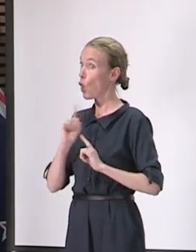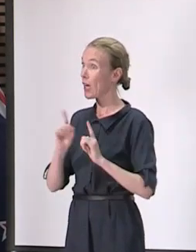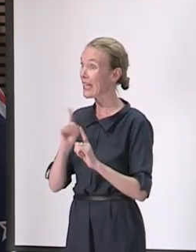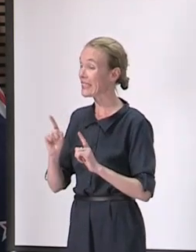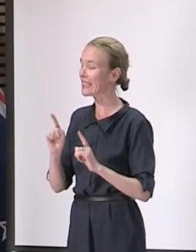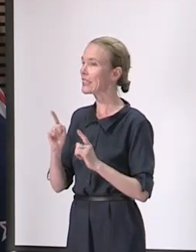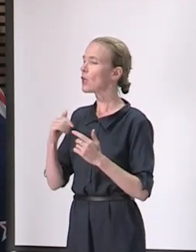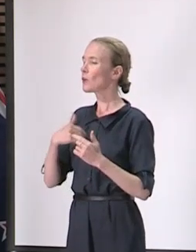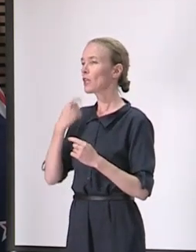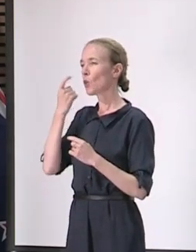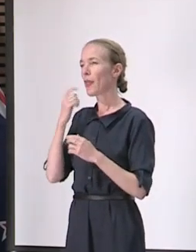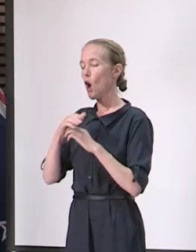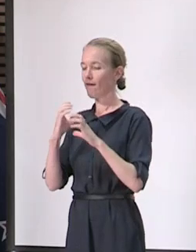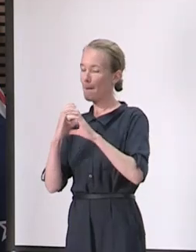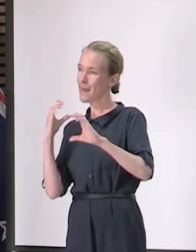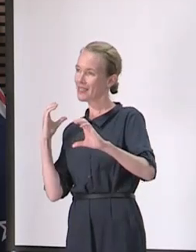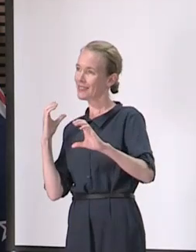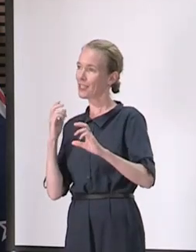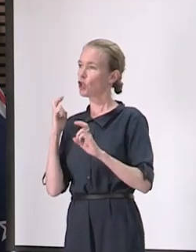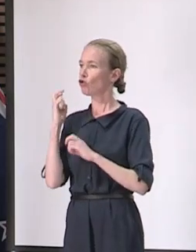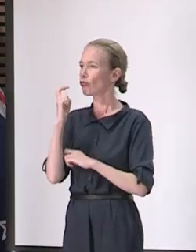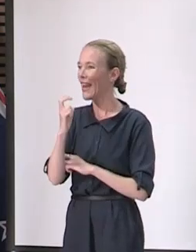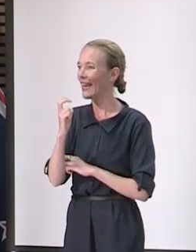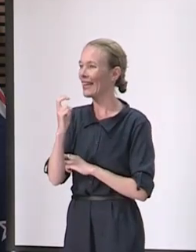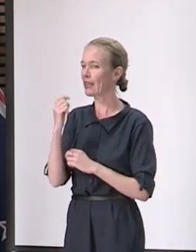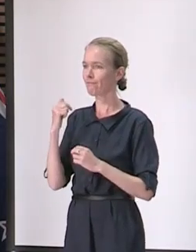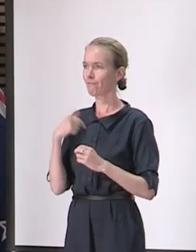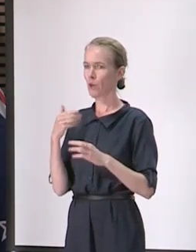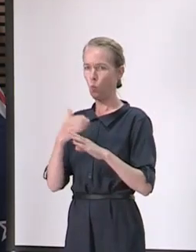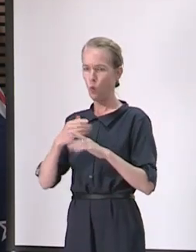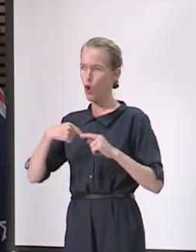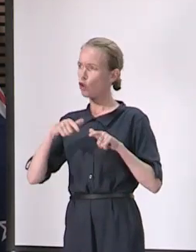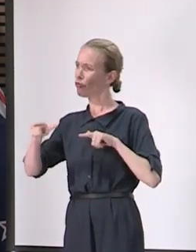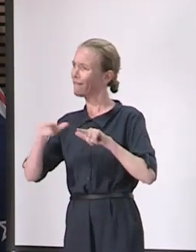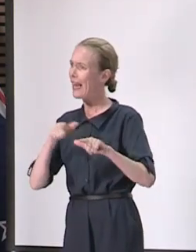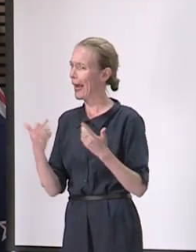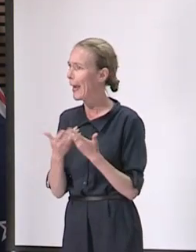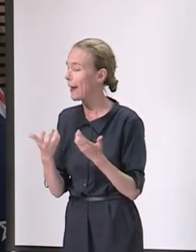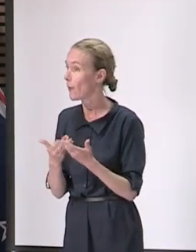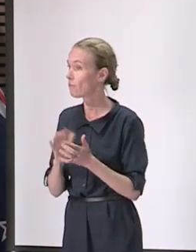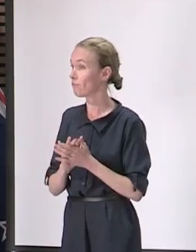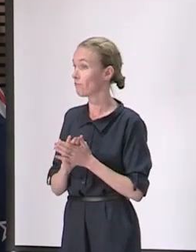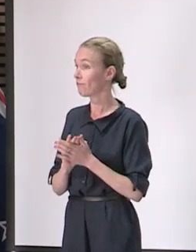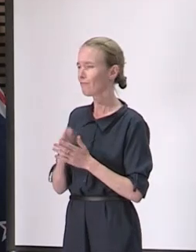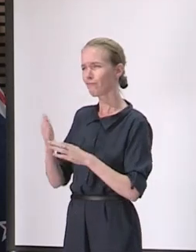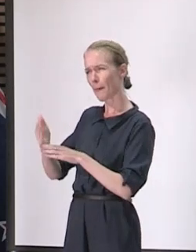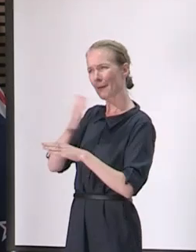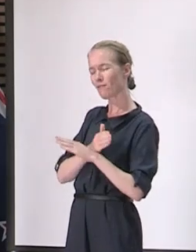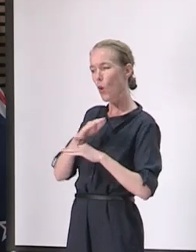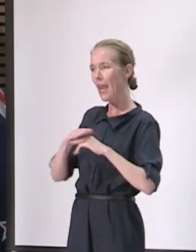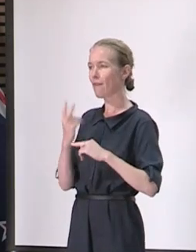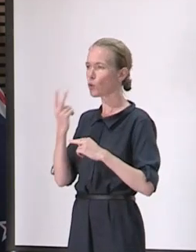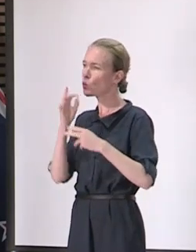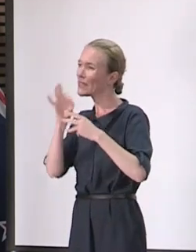public transport and people getting to and from work. You remember when we talked about the alert level two framework, I really encouraged employees to